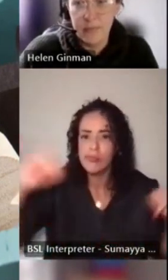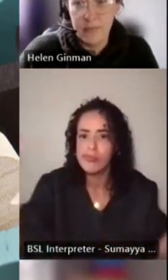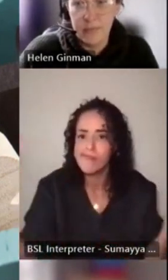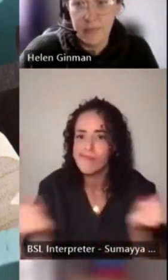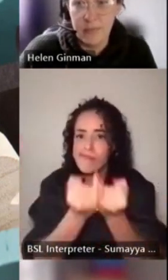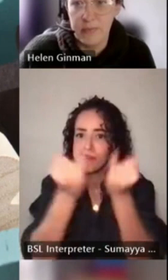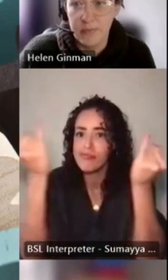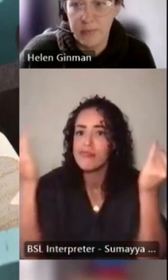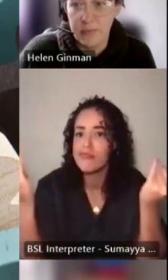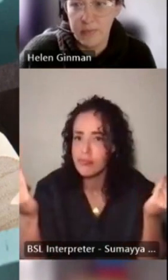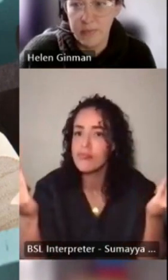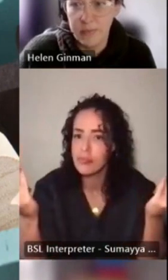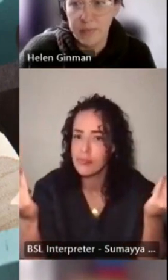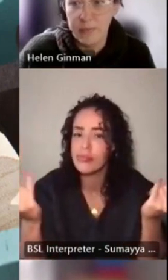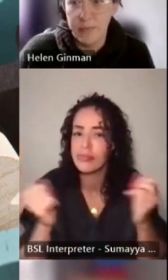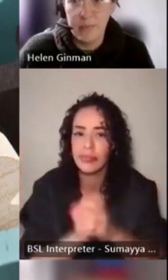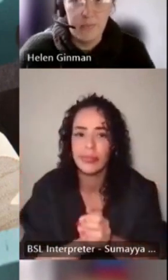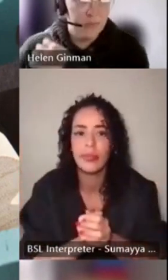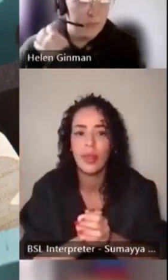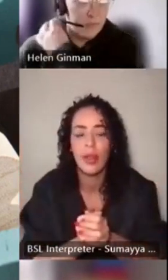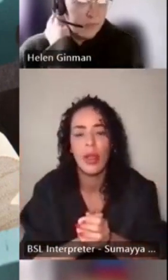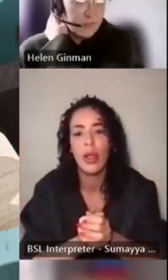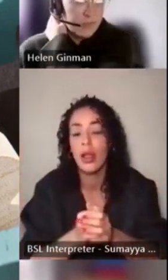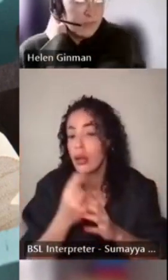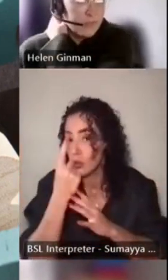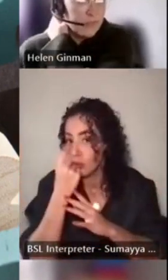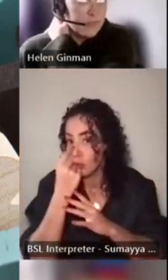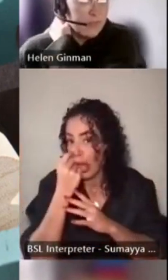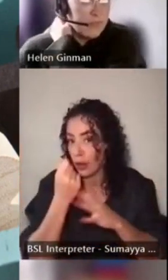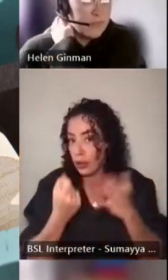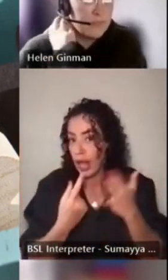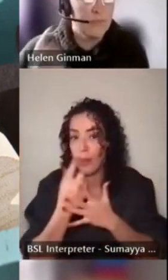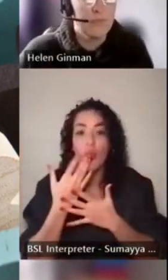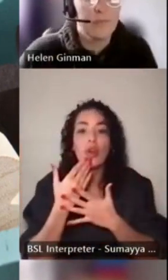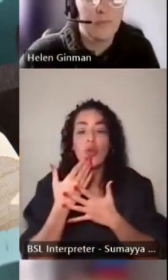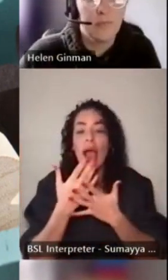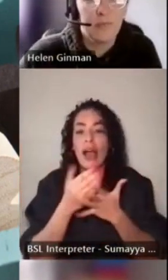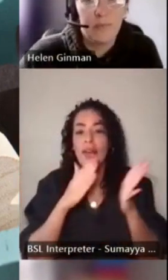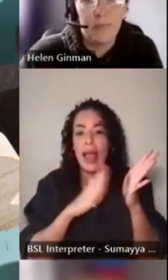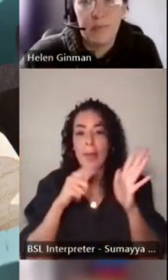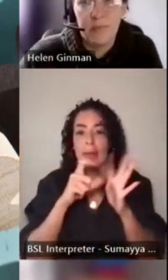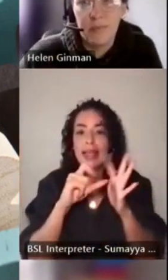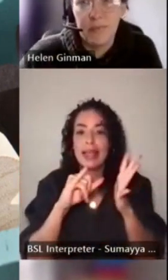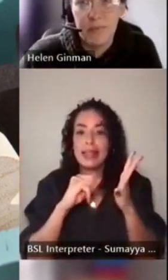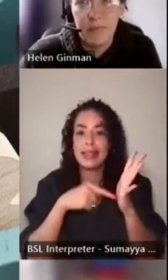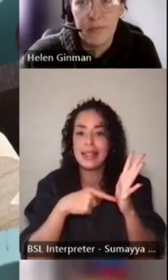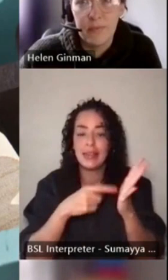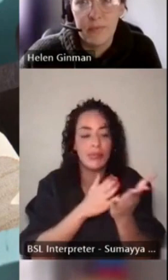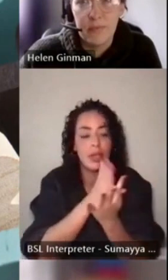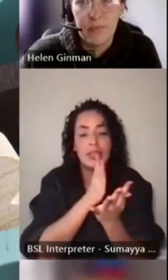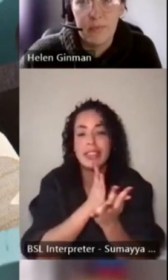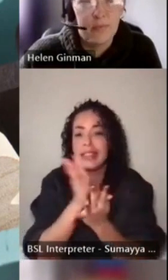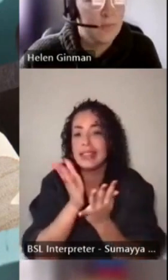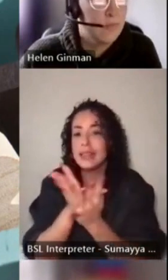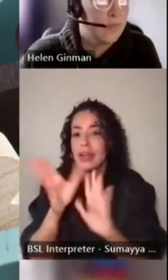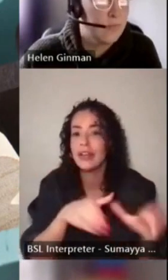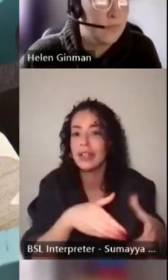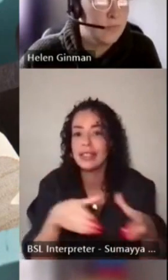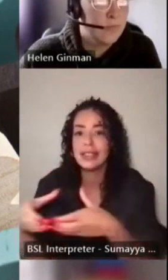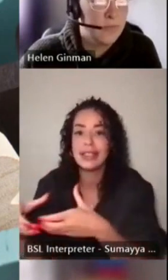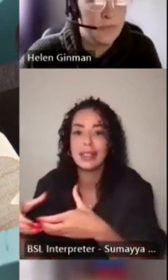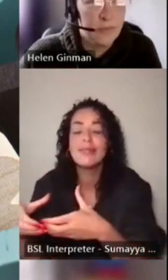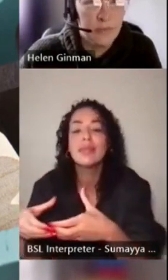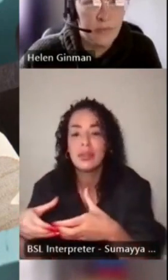might particularly play out in terms of if you've got multidisciplinary teams. You might have different people with different roles